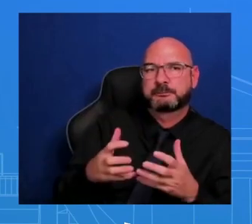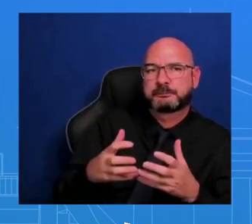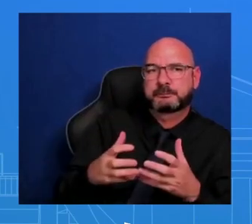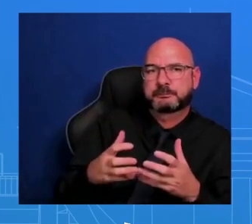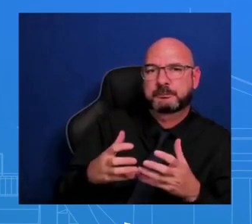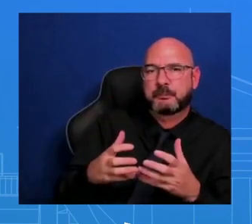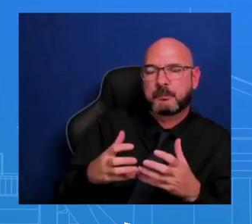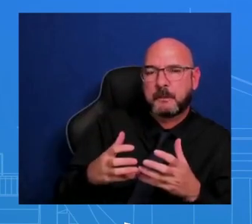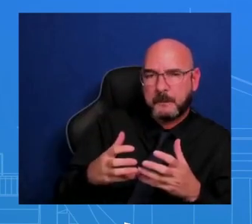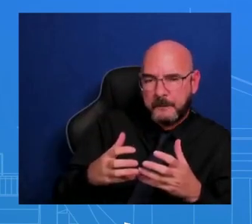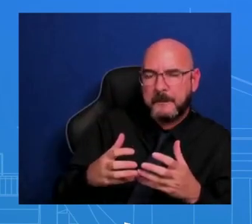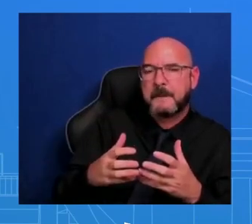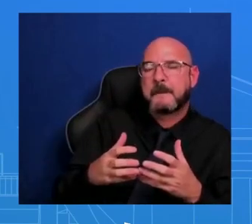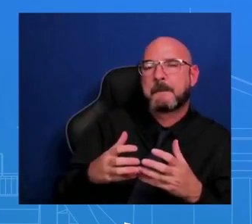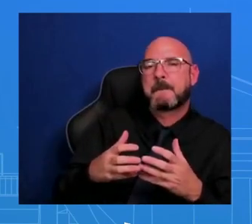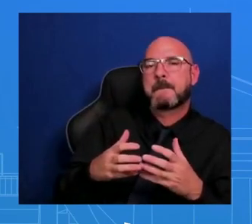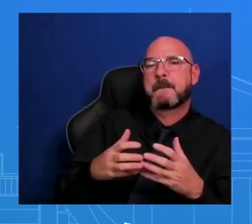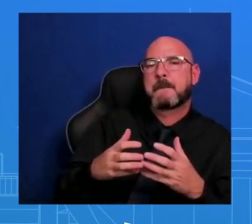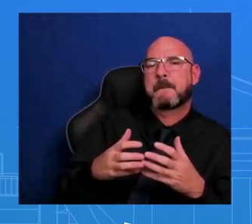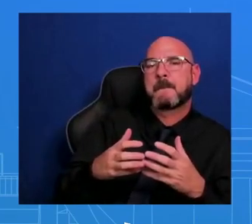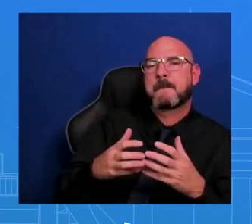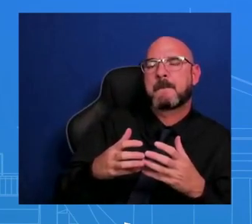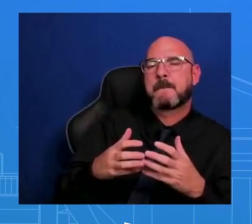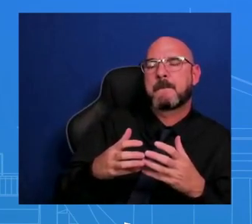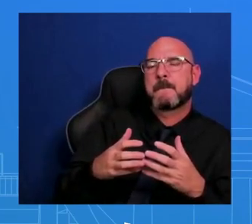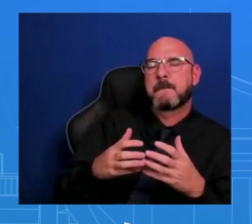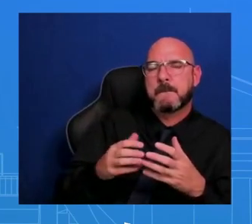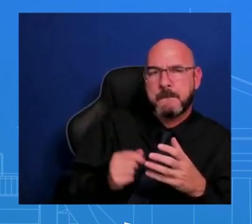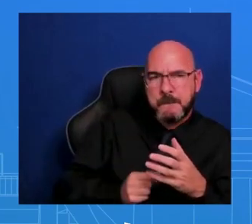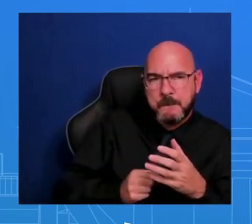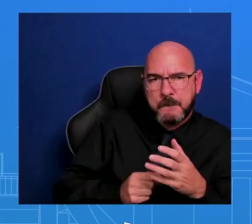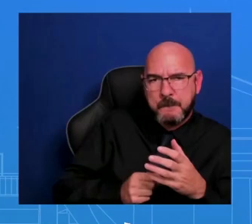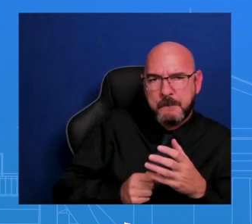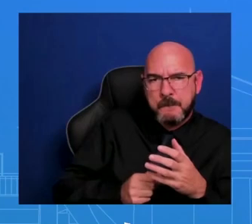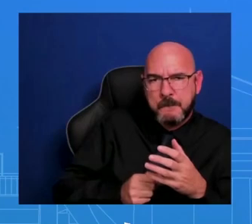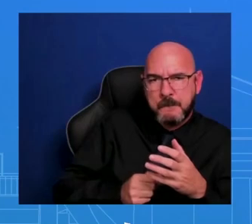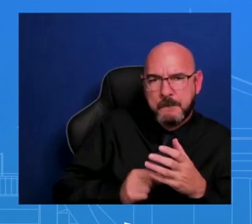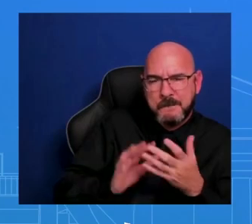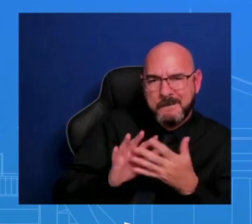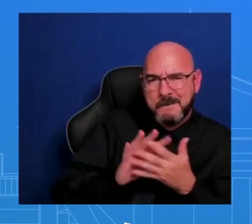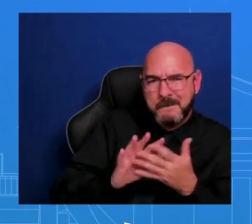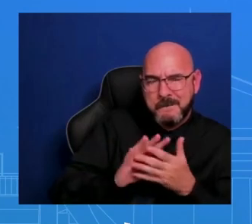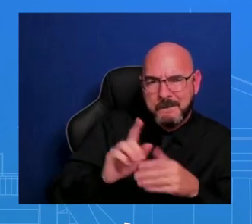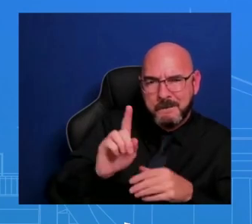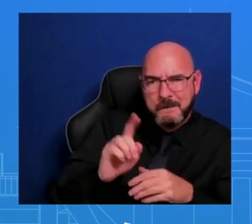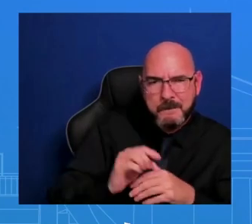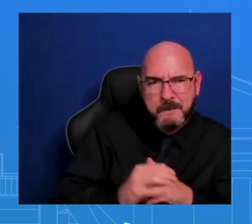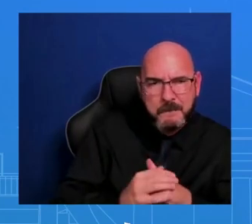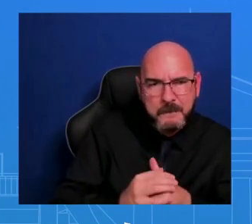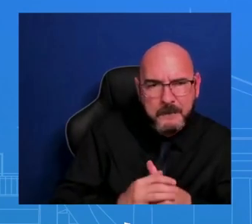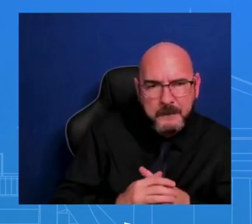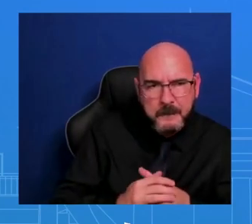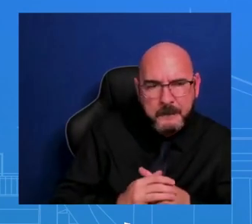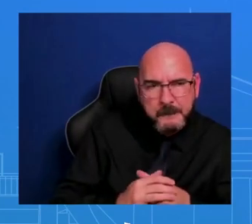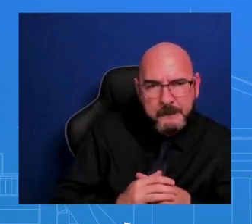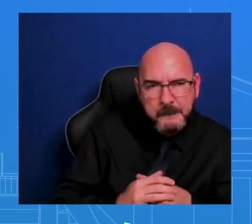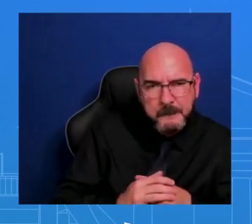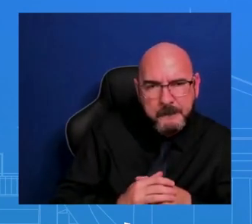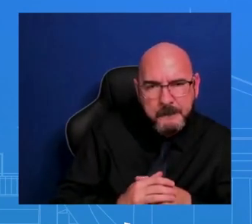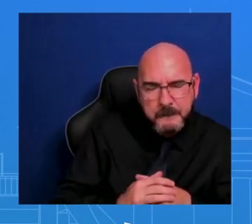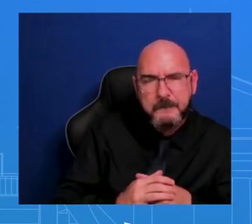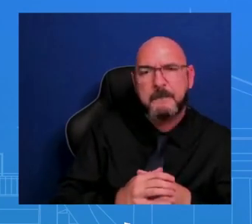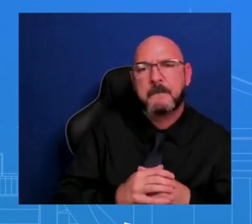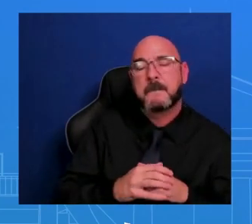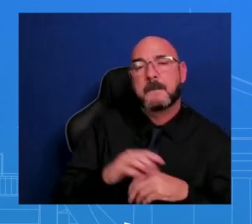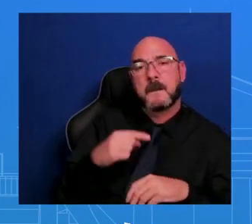the law of the war and effort to provide humanitarian aid to Gaza. Mm-hmm. But we also seen from the Arab world and Global South, and we're